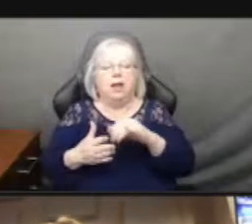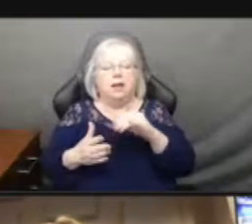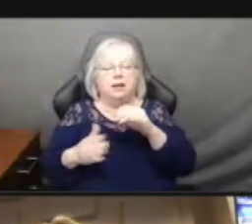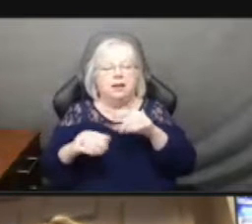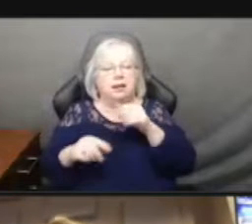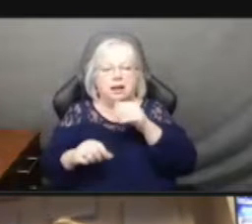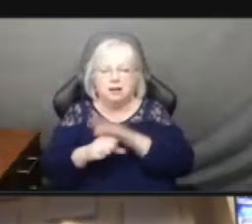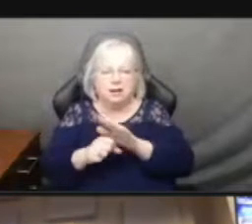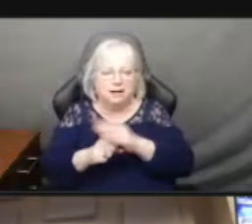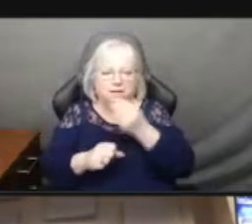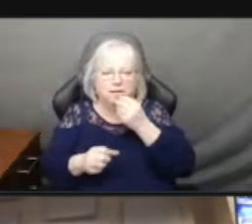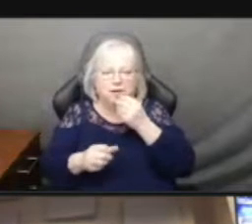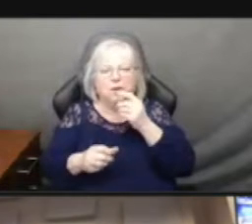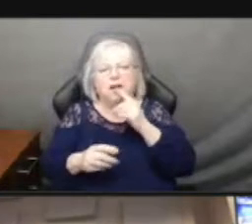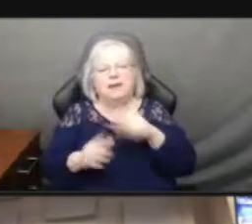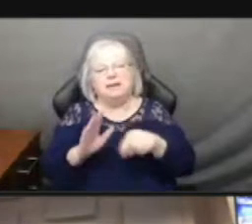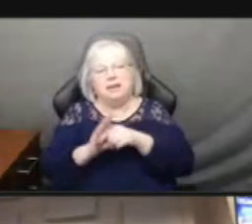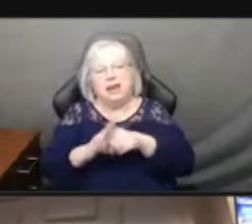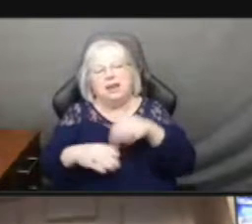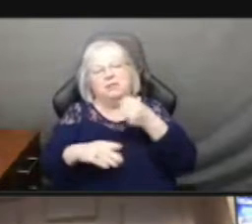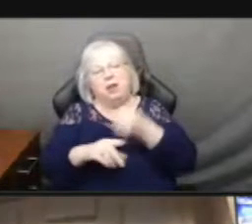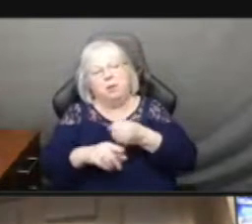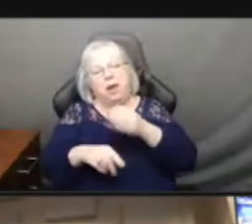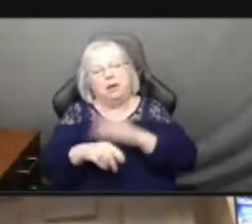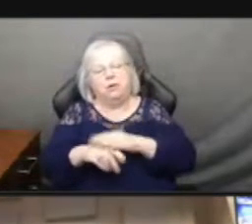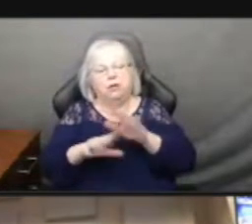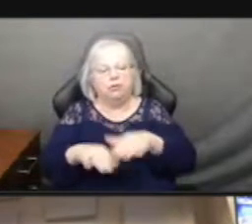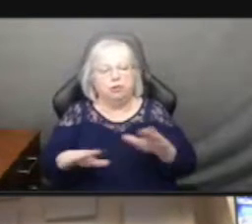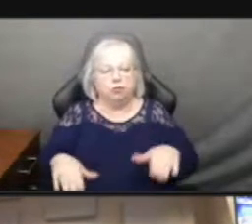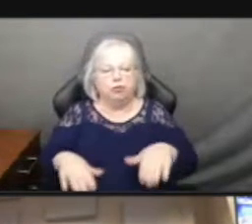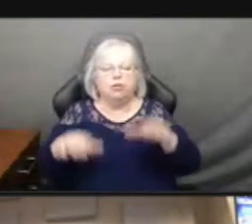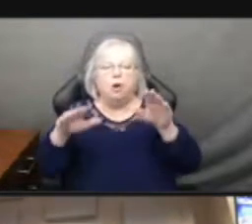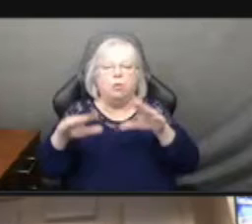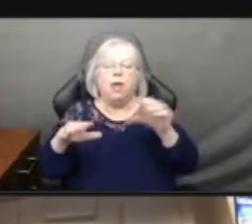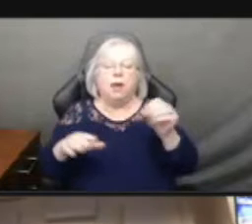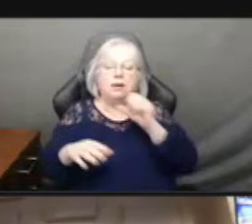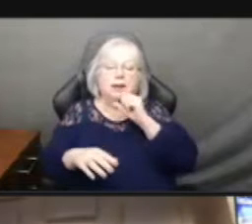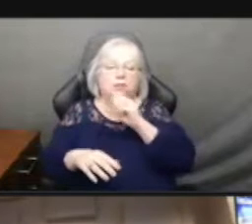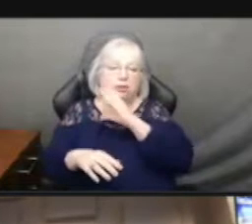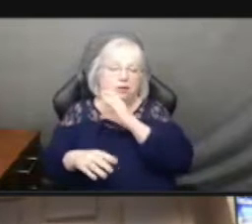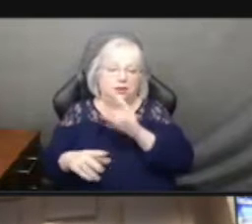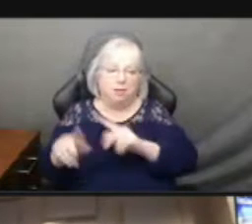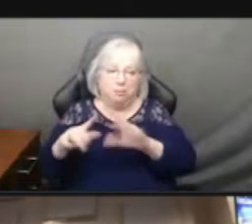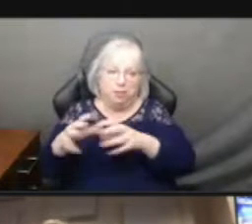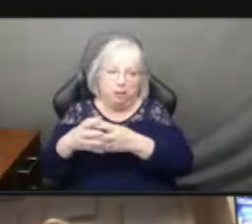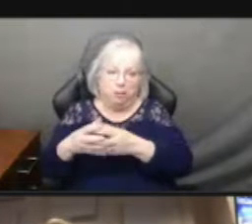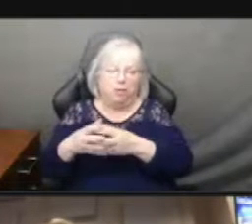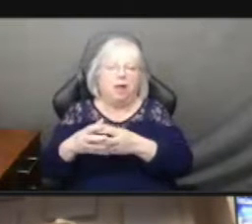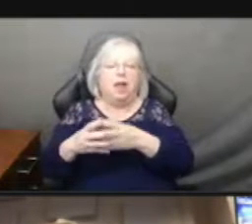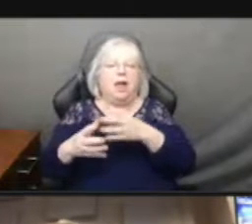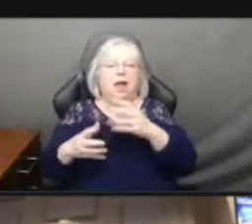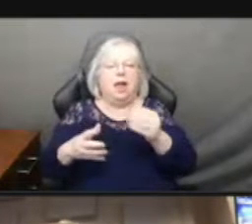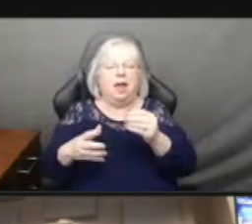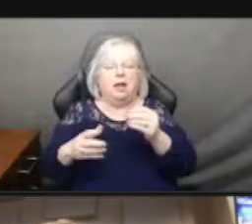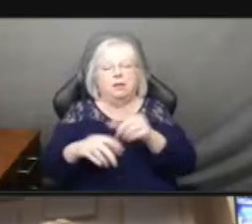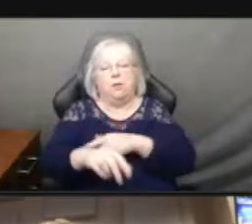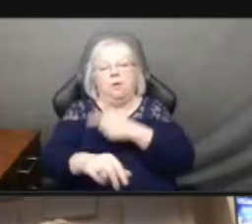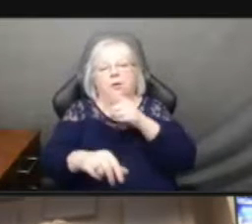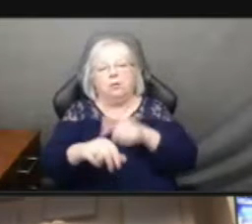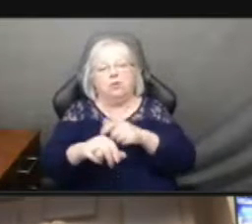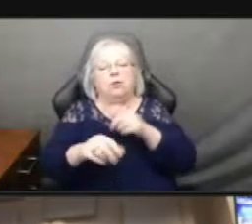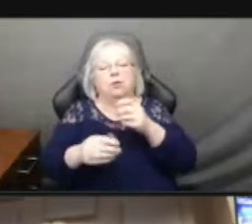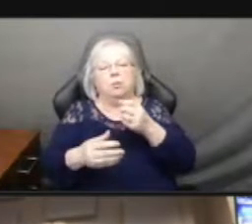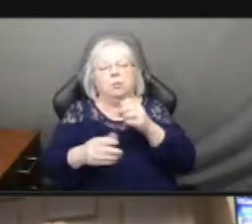and cognitive growth, learning, health in child and senior populations, productivity, and other long-term social and economic